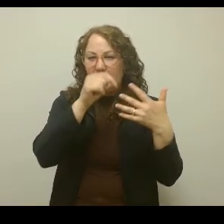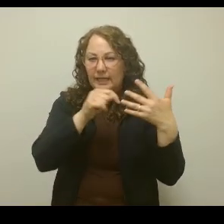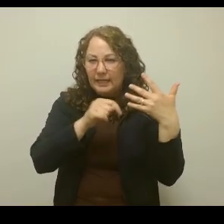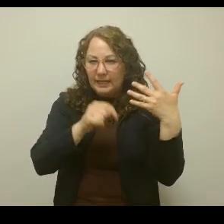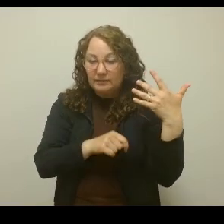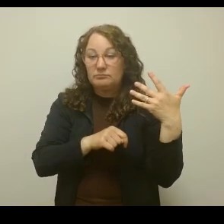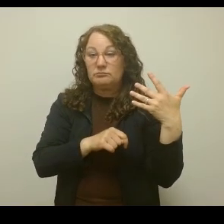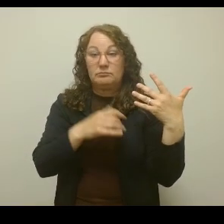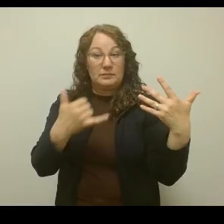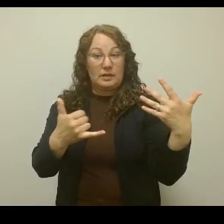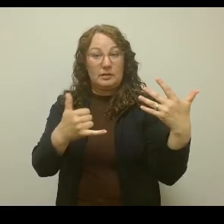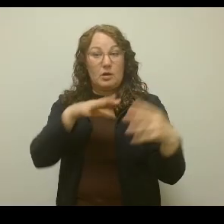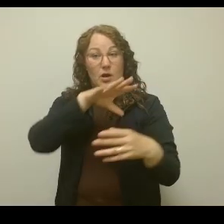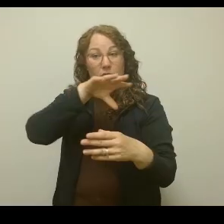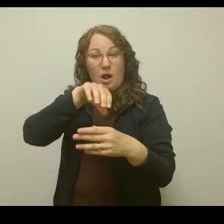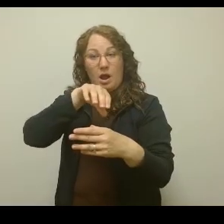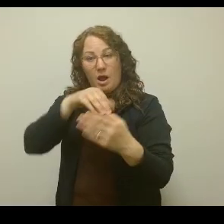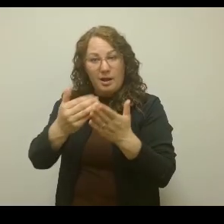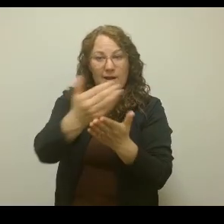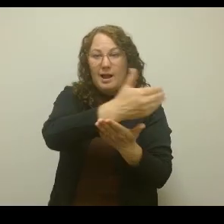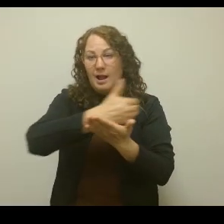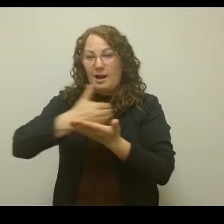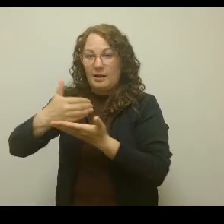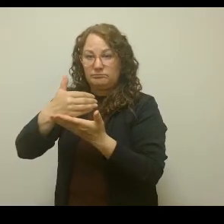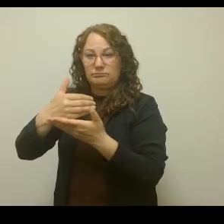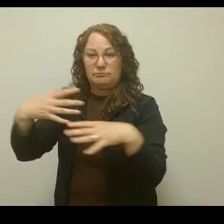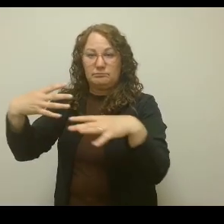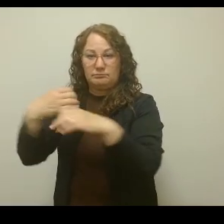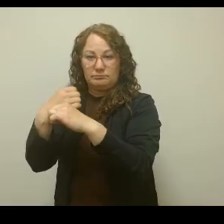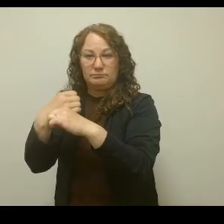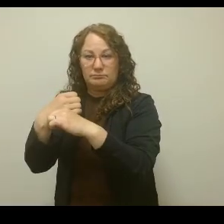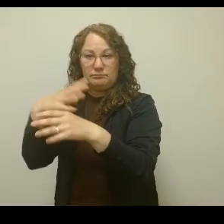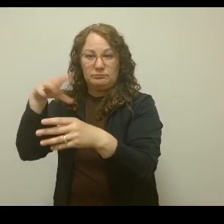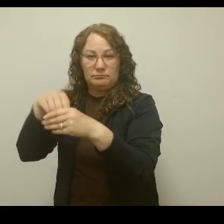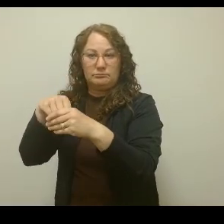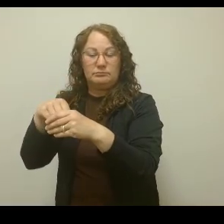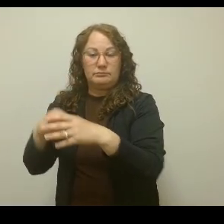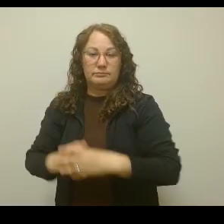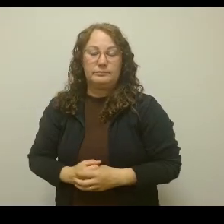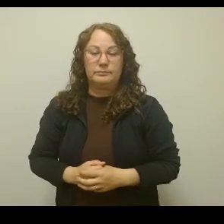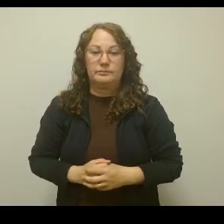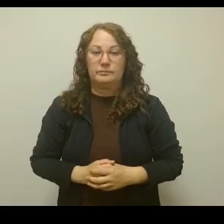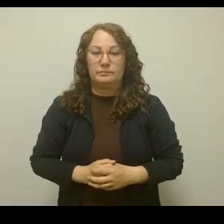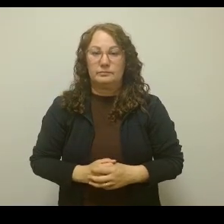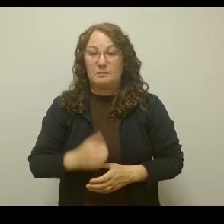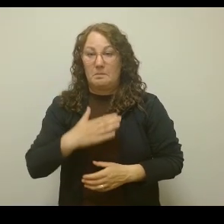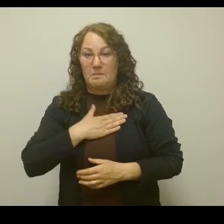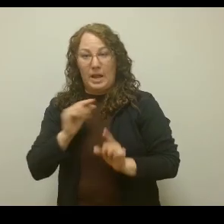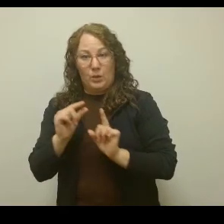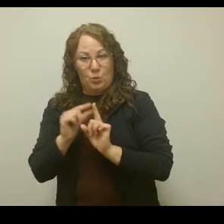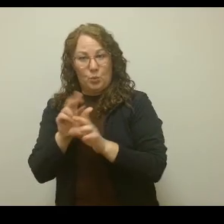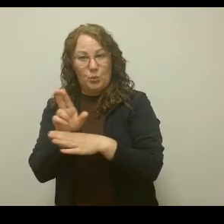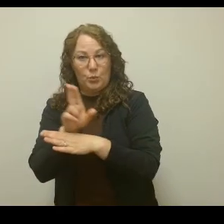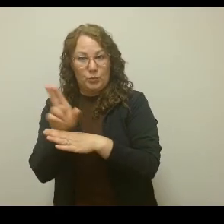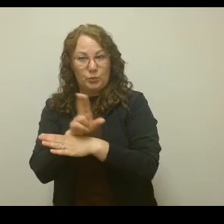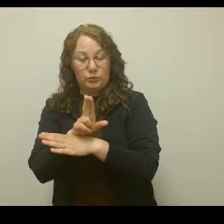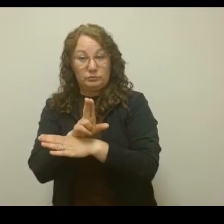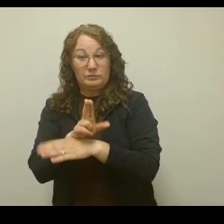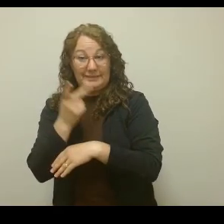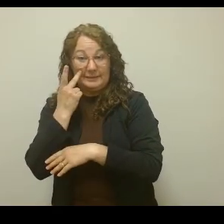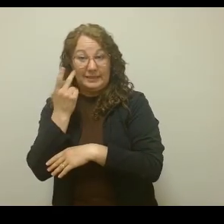been compiled in the next section of the summary in my own words. So you'll notice